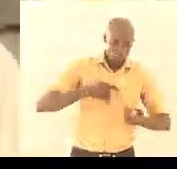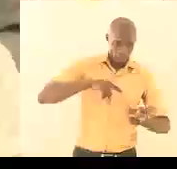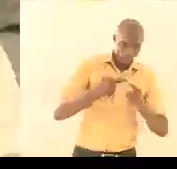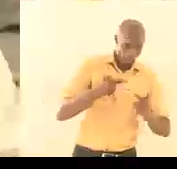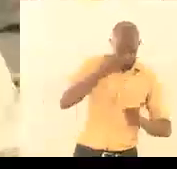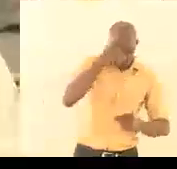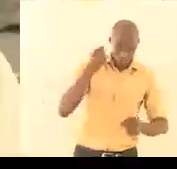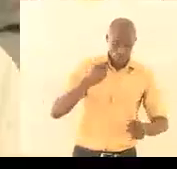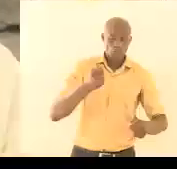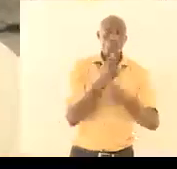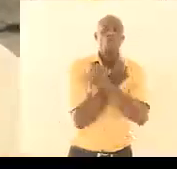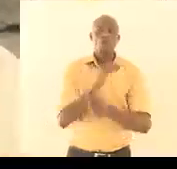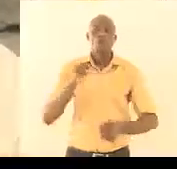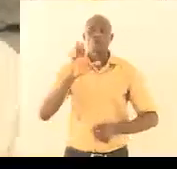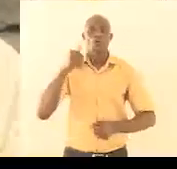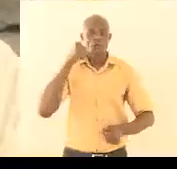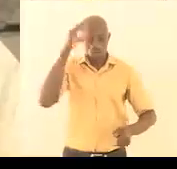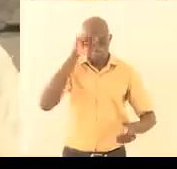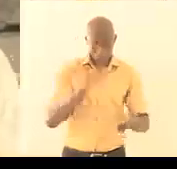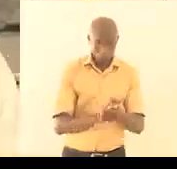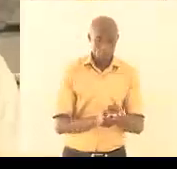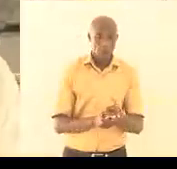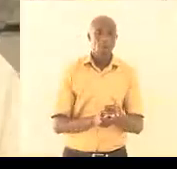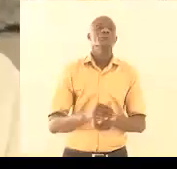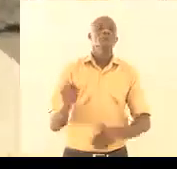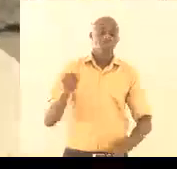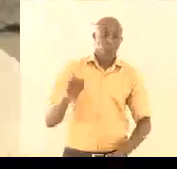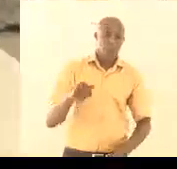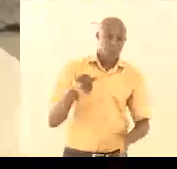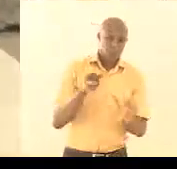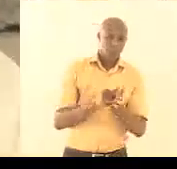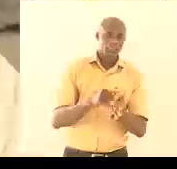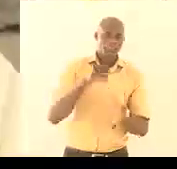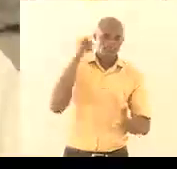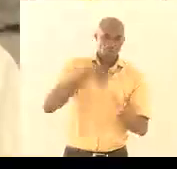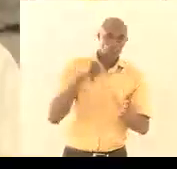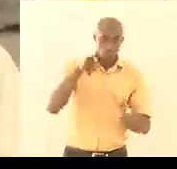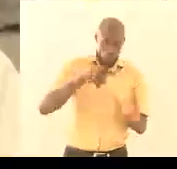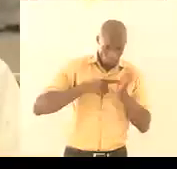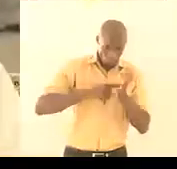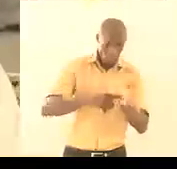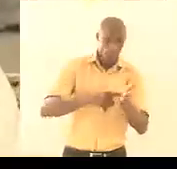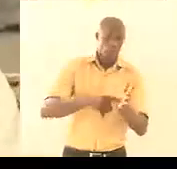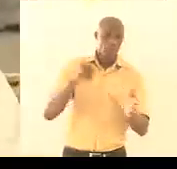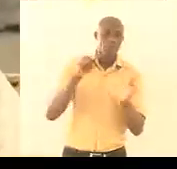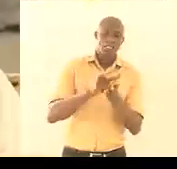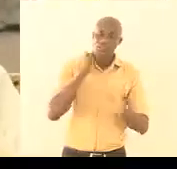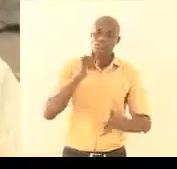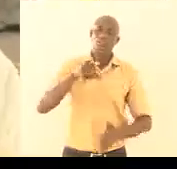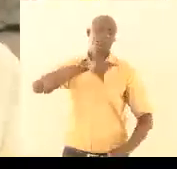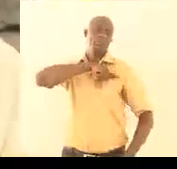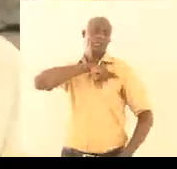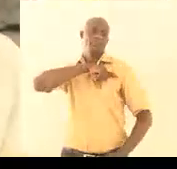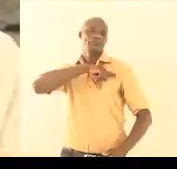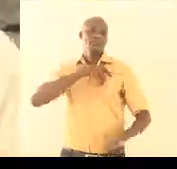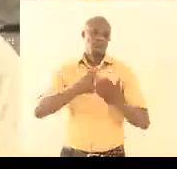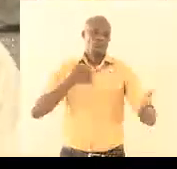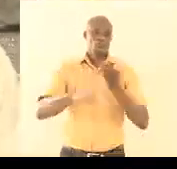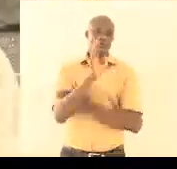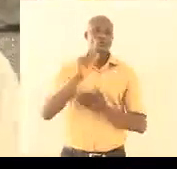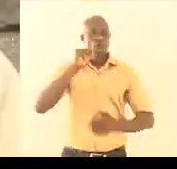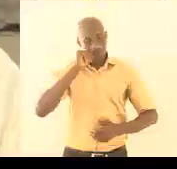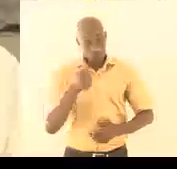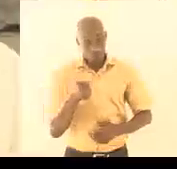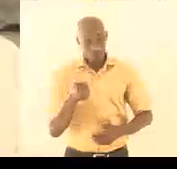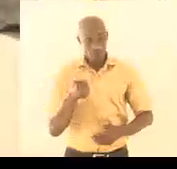in the process of loving your husband, of course, yes, because that's what you are going to show. That's the badge you are going to show tomorrow before God that you